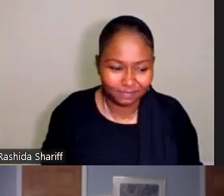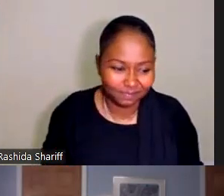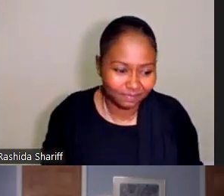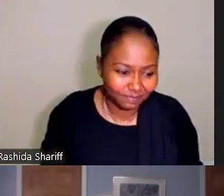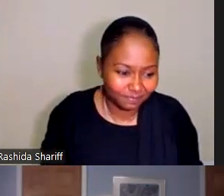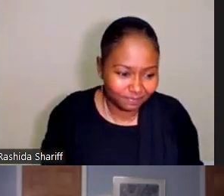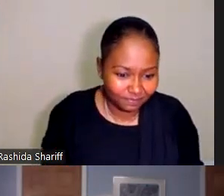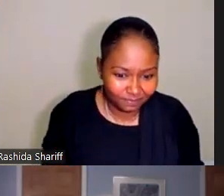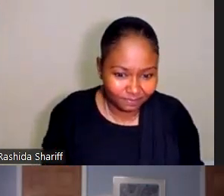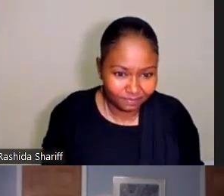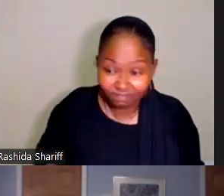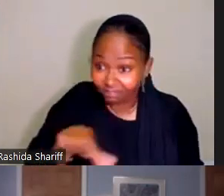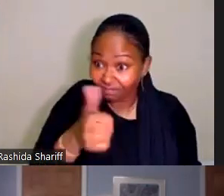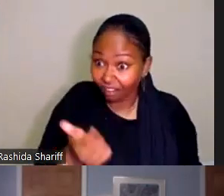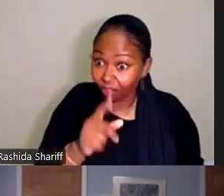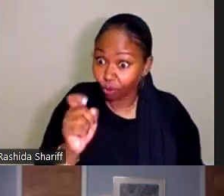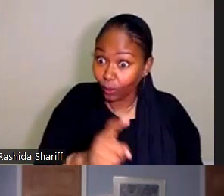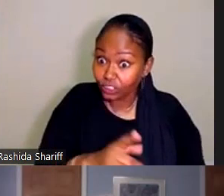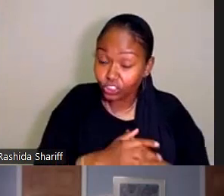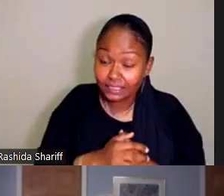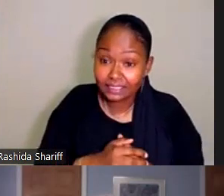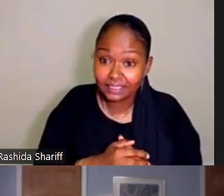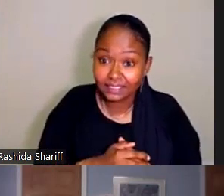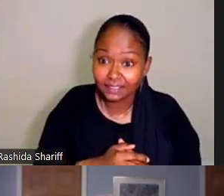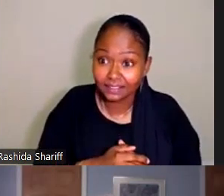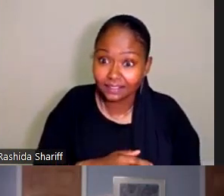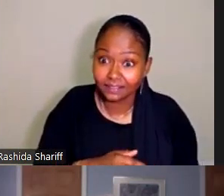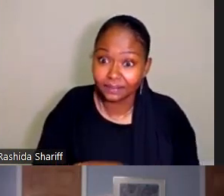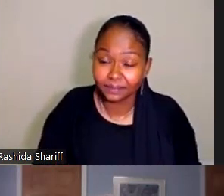Are there any other questions?